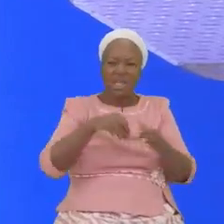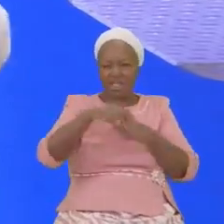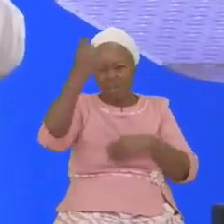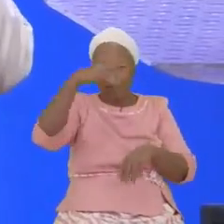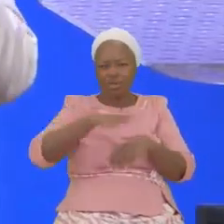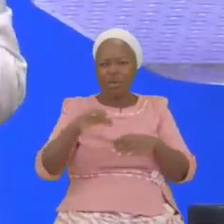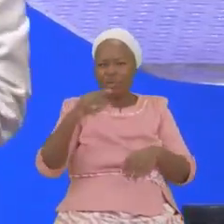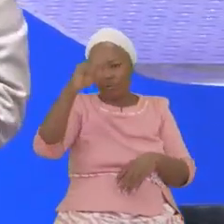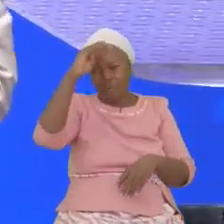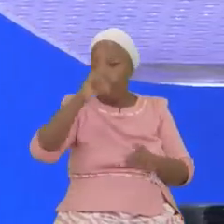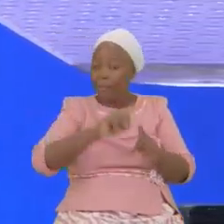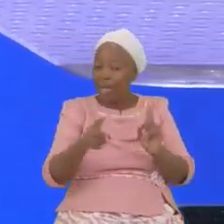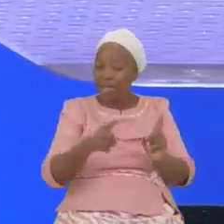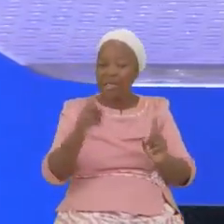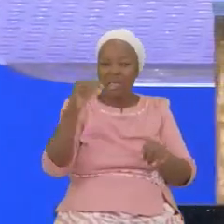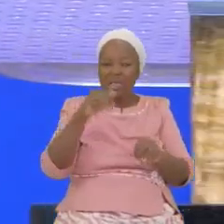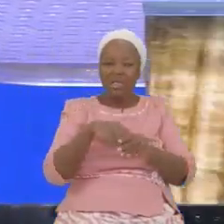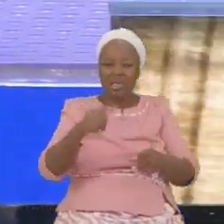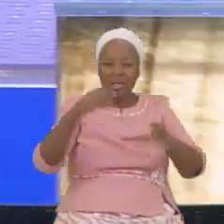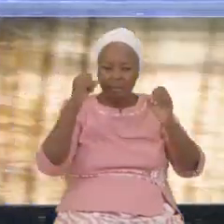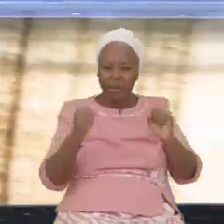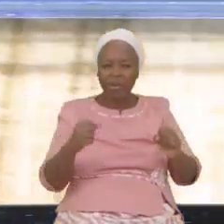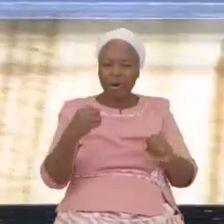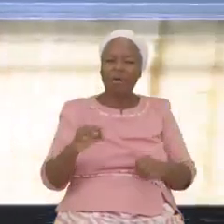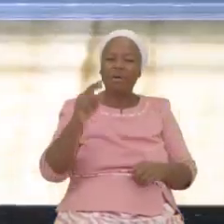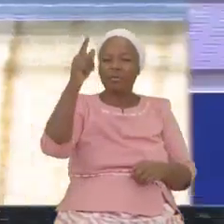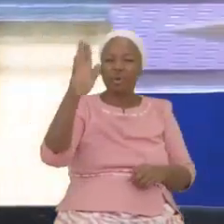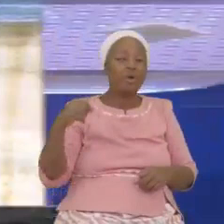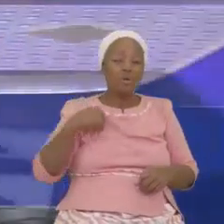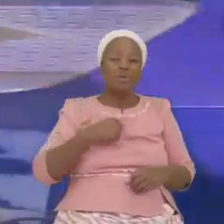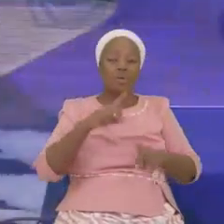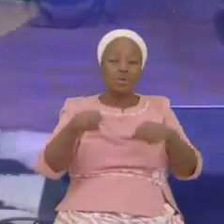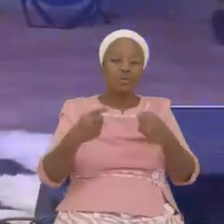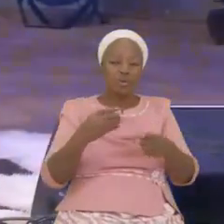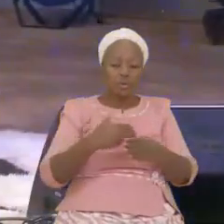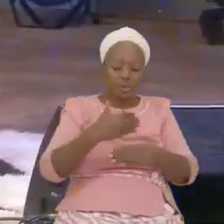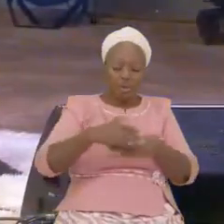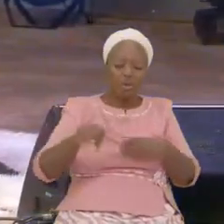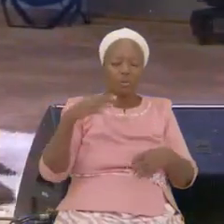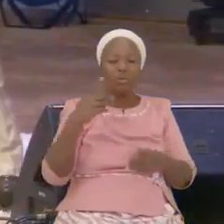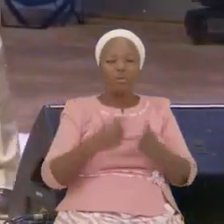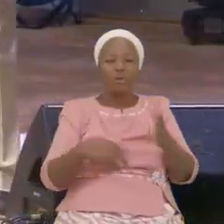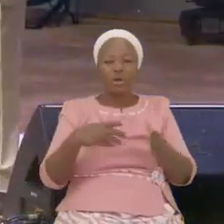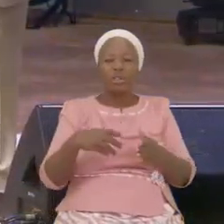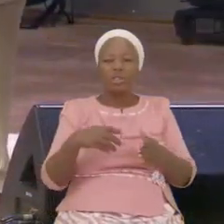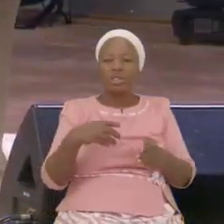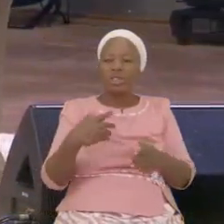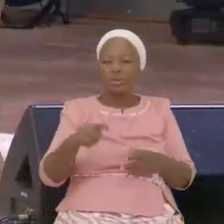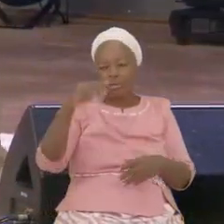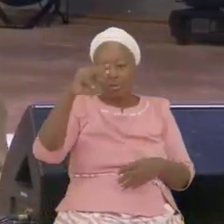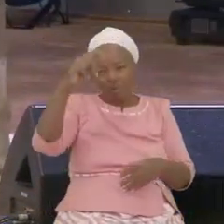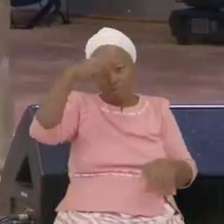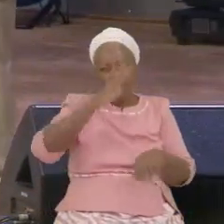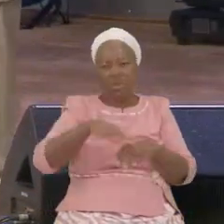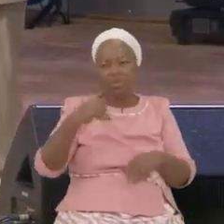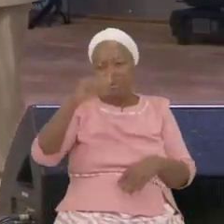men, but in the power of God. We go beyond what the wisdom of man, the